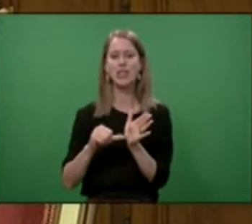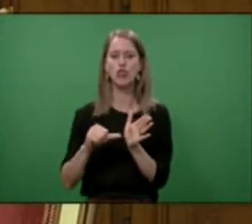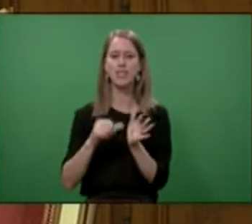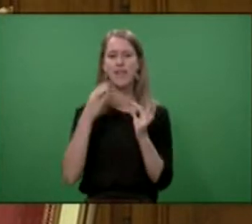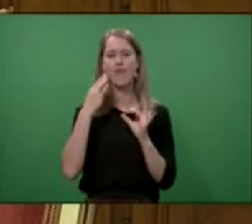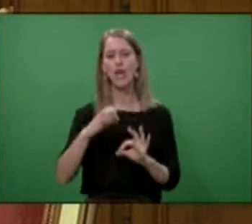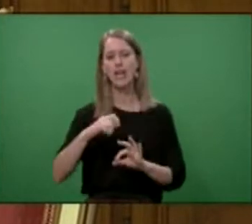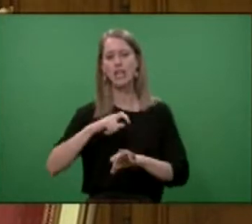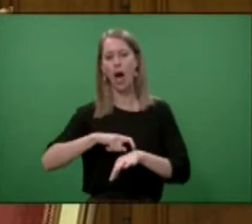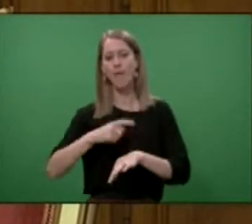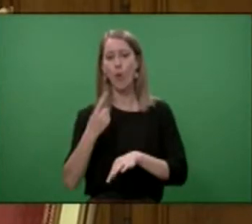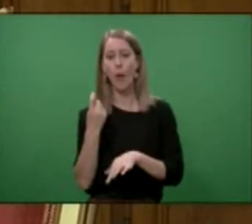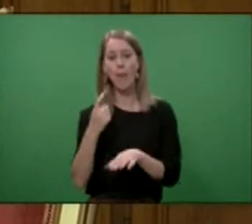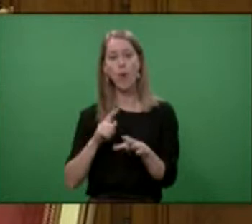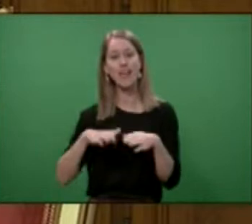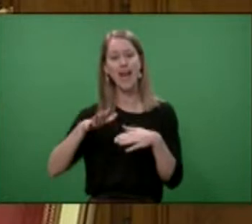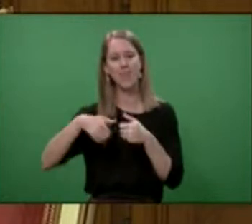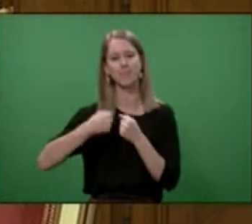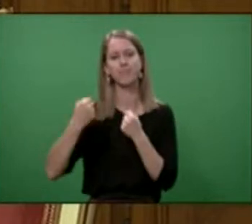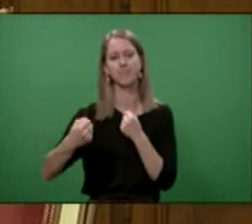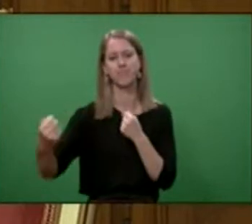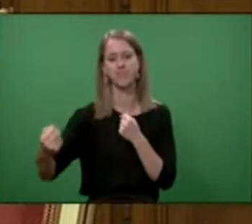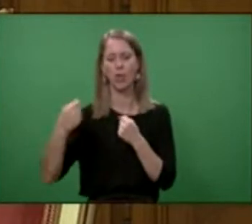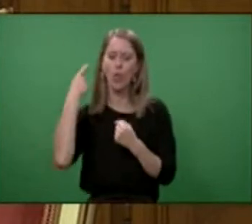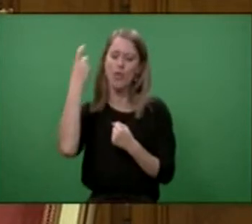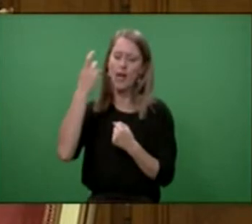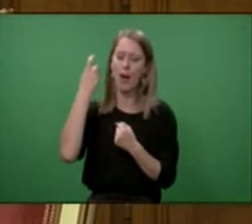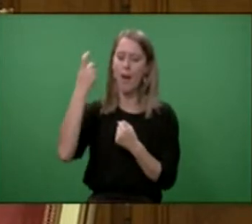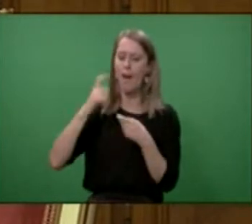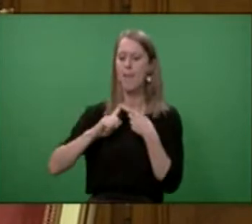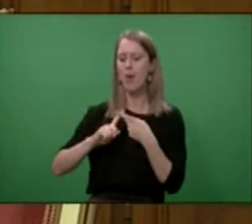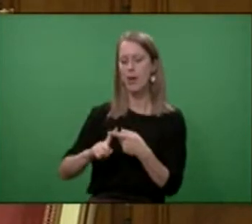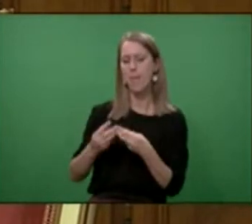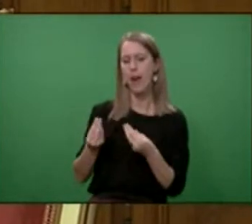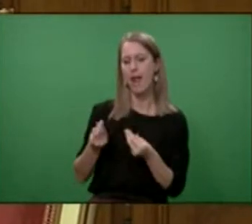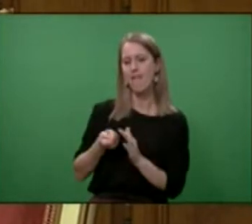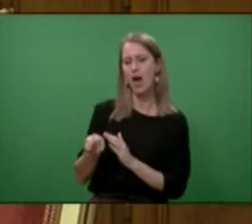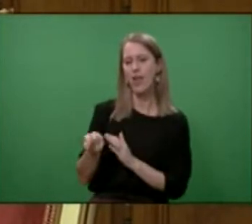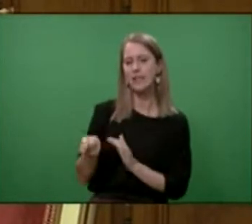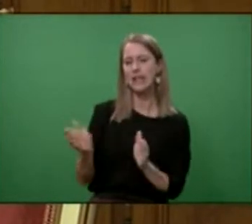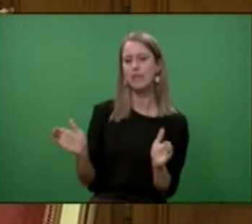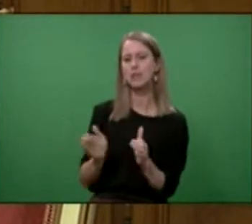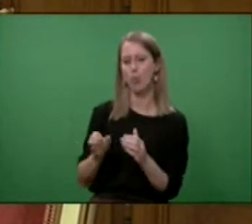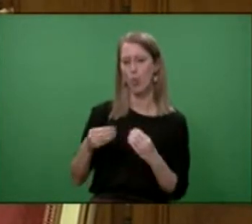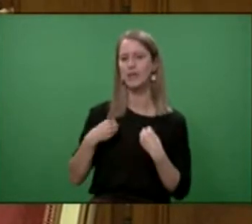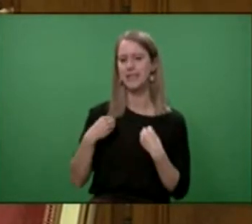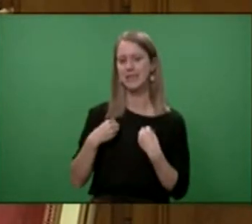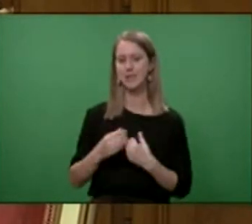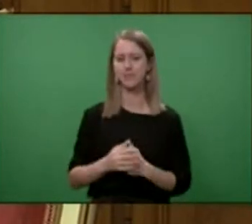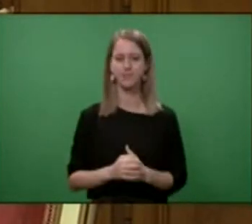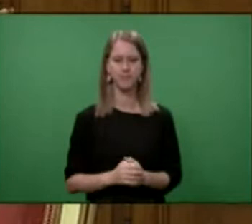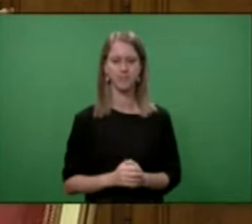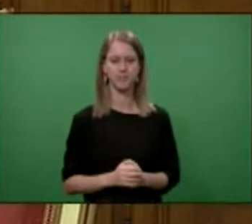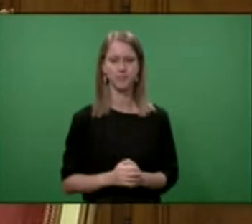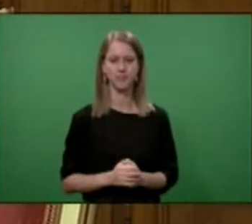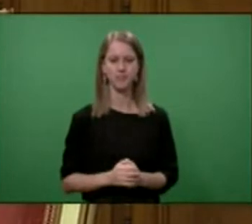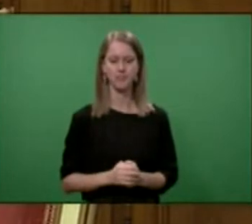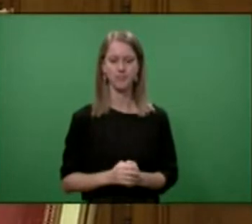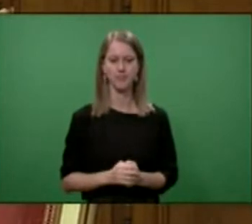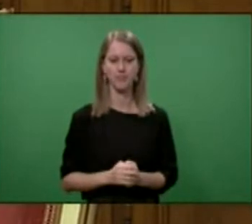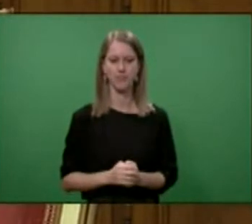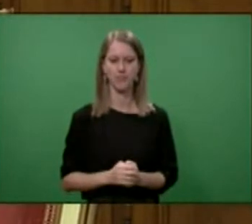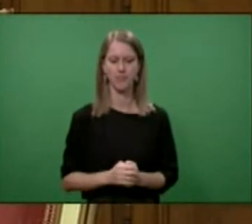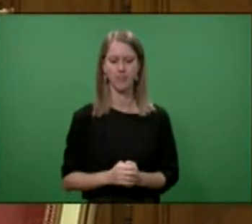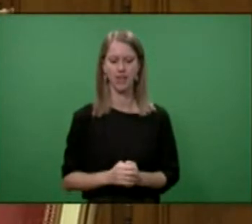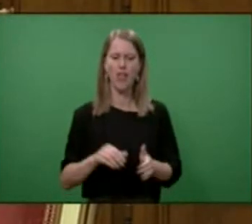year, and will investigate permanent financing for smaller businesses. The government will regulate merchant